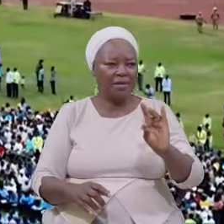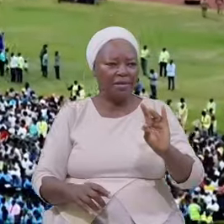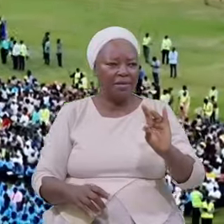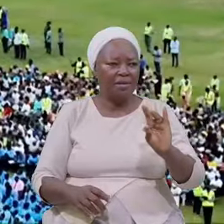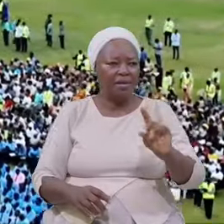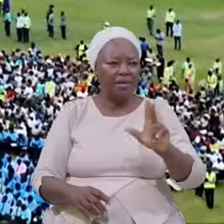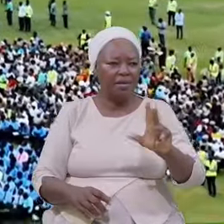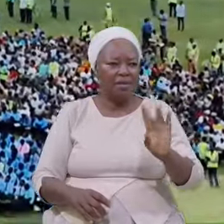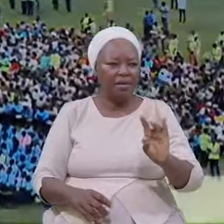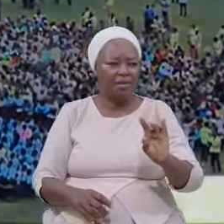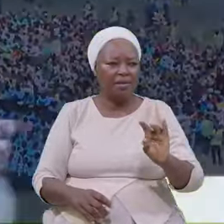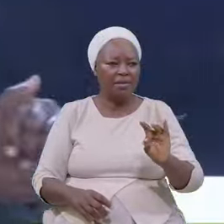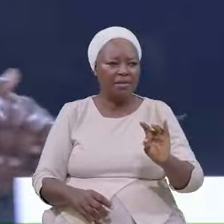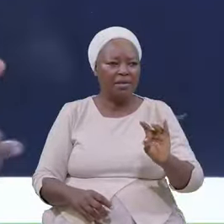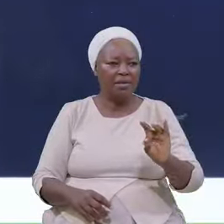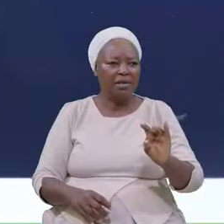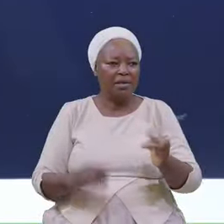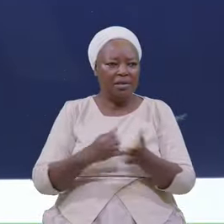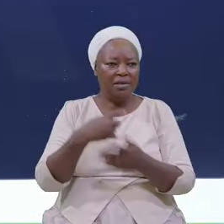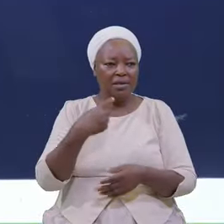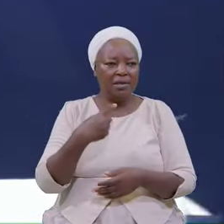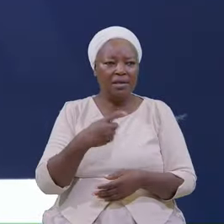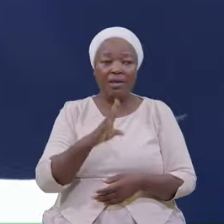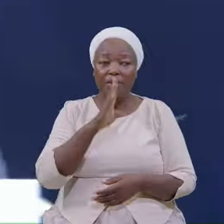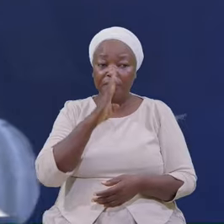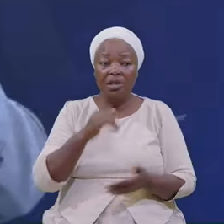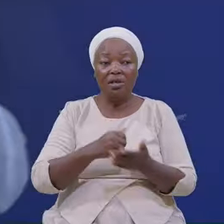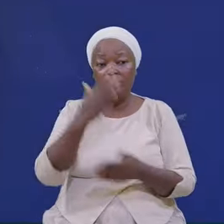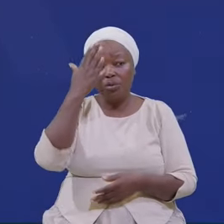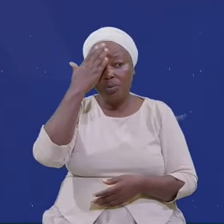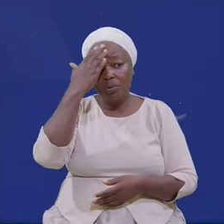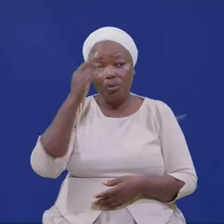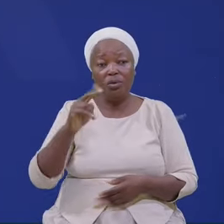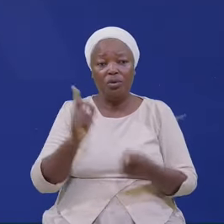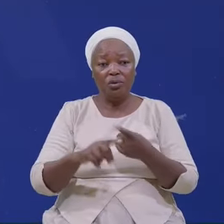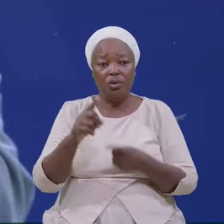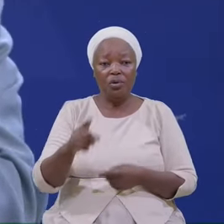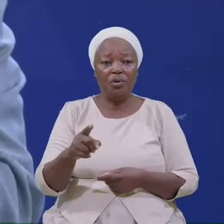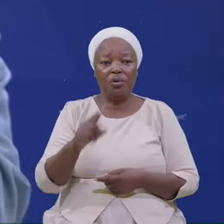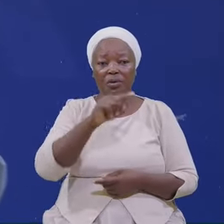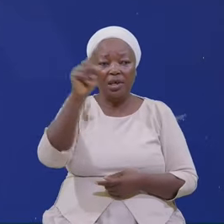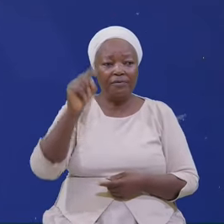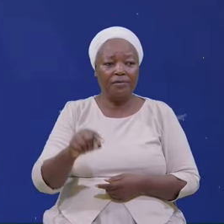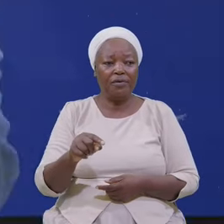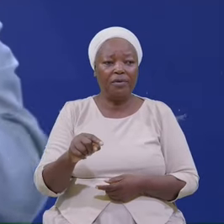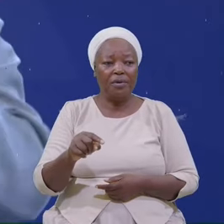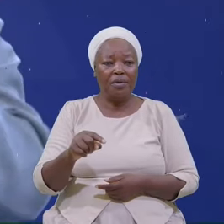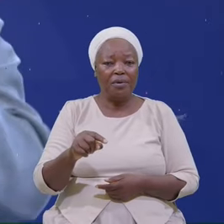verse 38, it says, "Be known unto you, therefore,